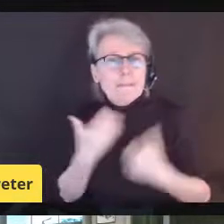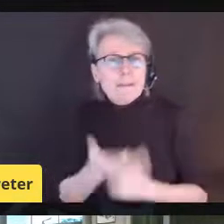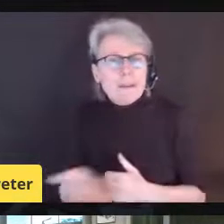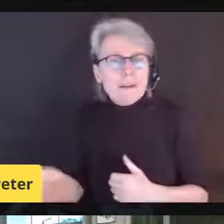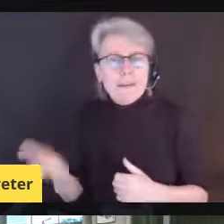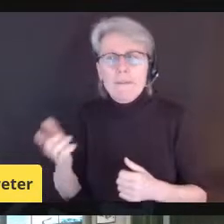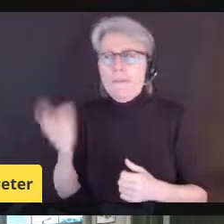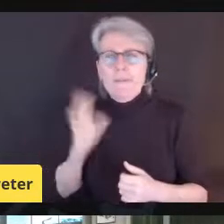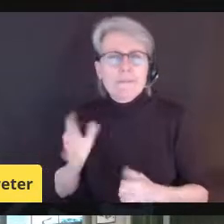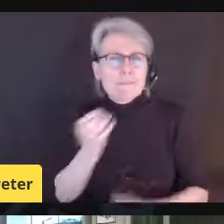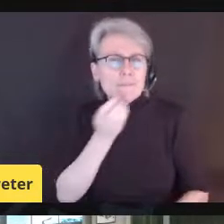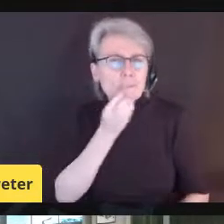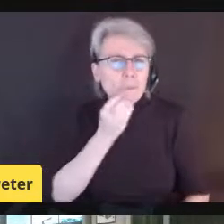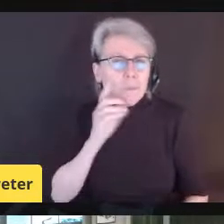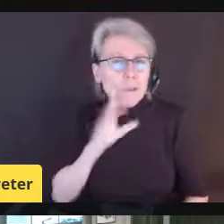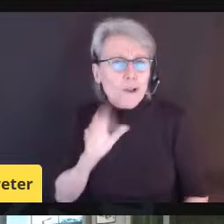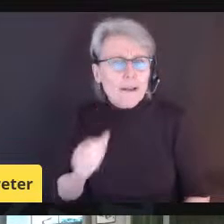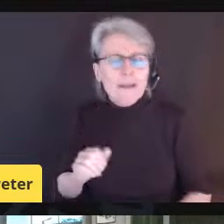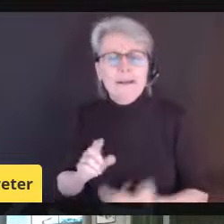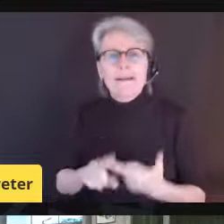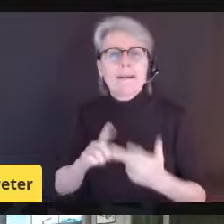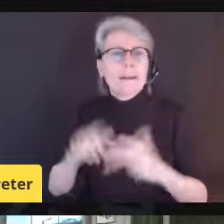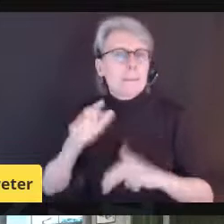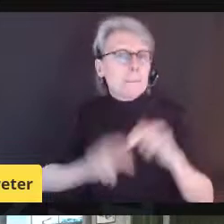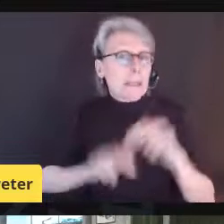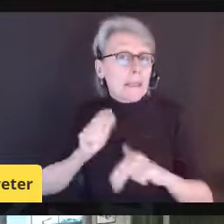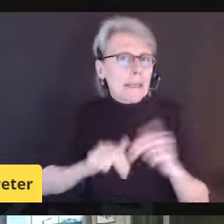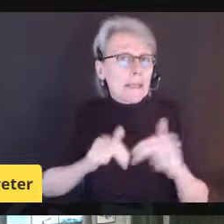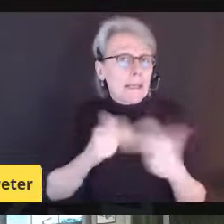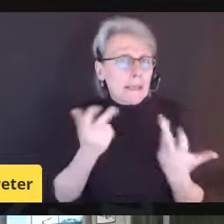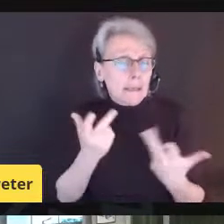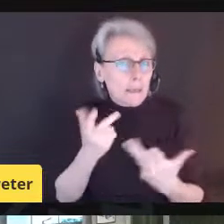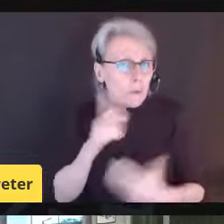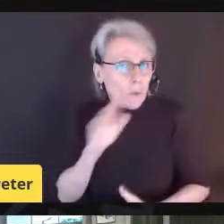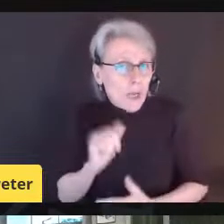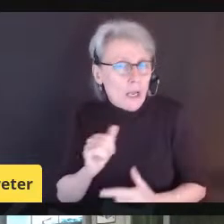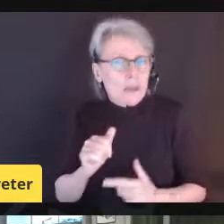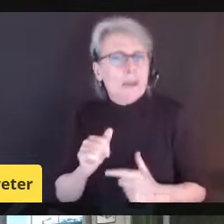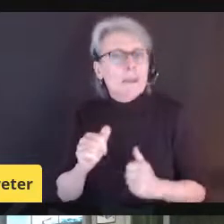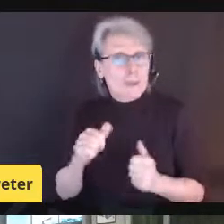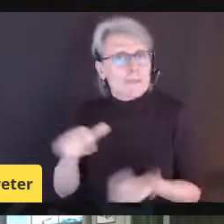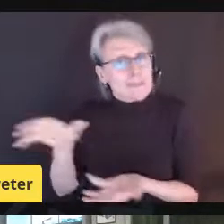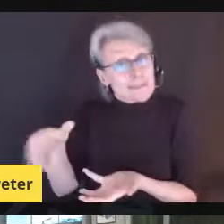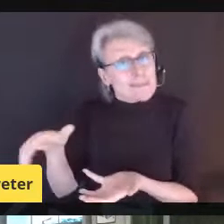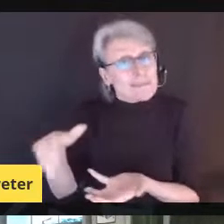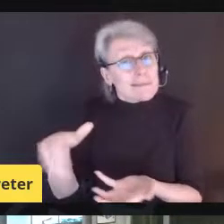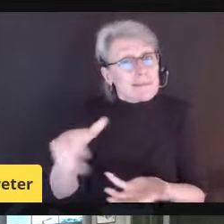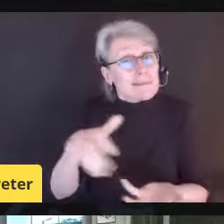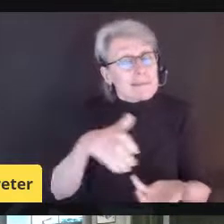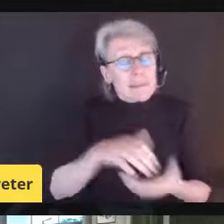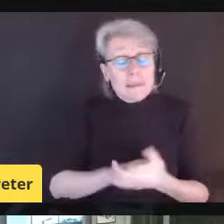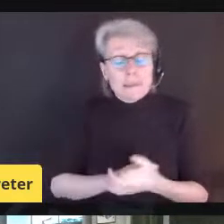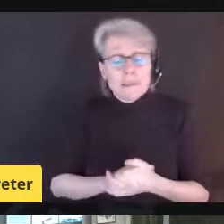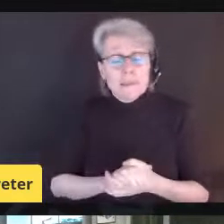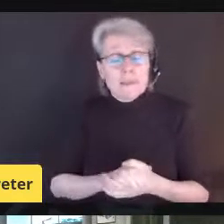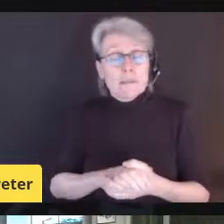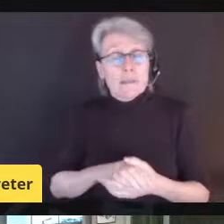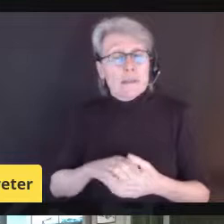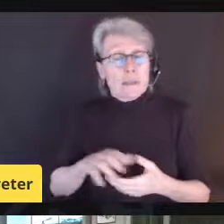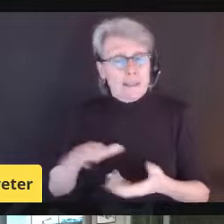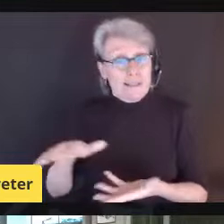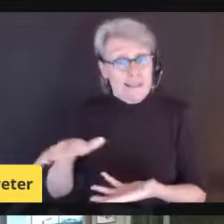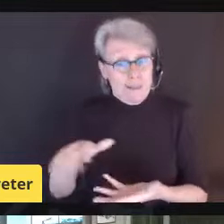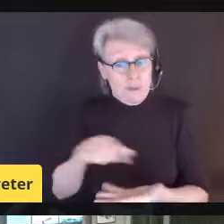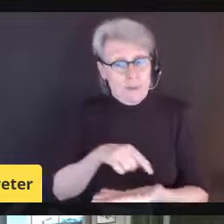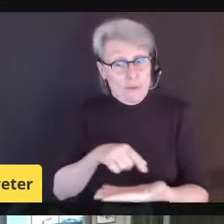the types of ceramics that they were building. And the neat thing about some of those materials is that the materials that